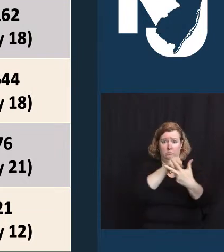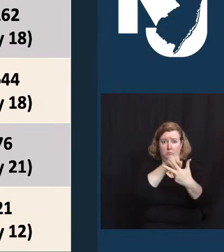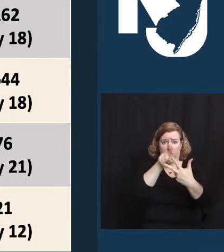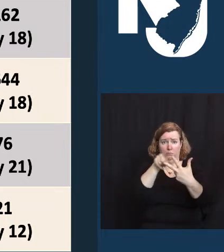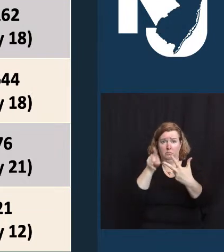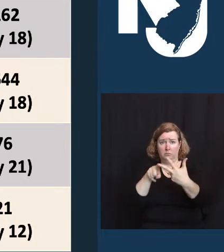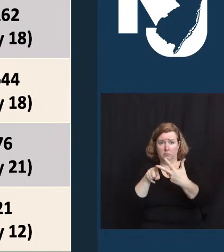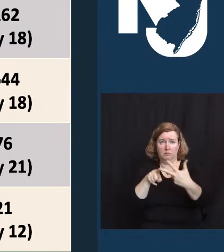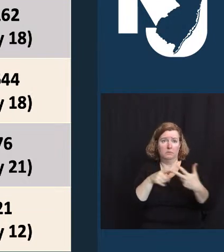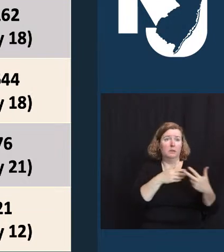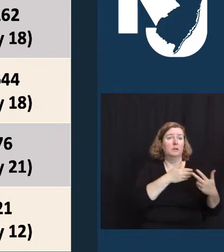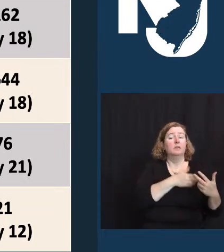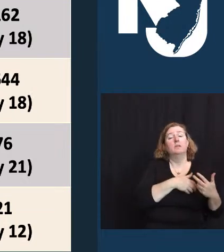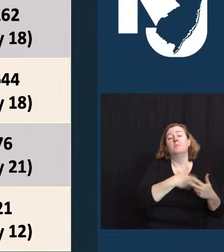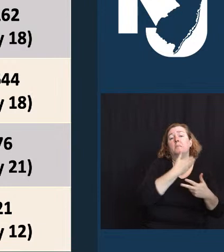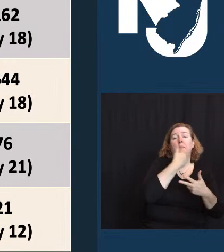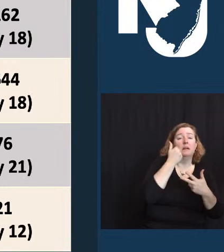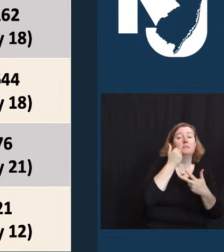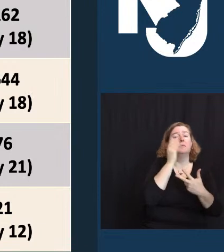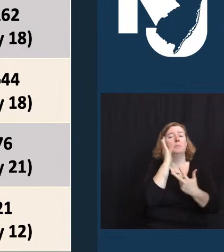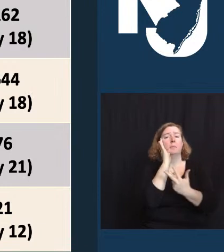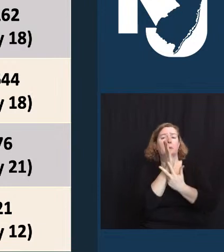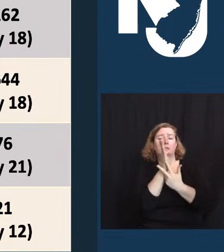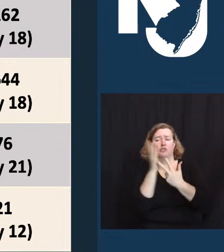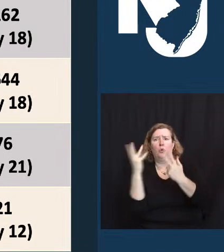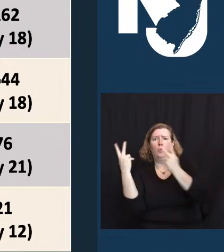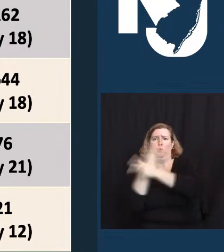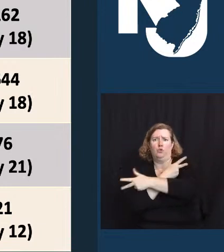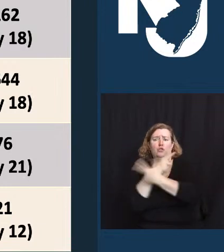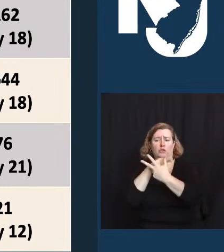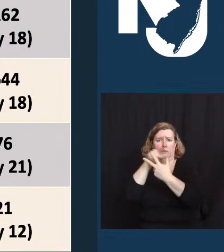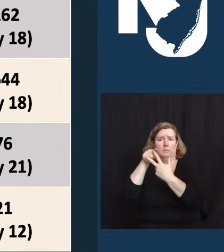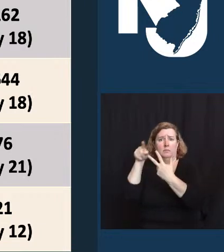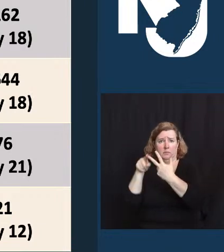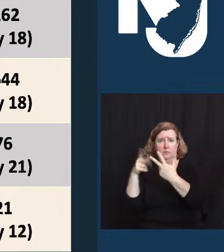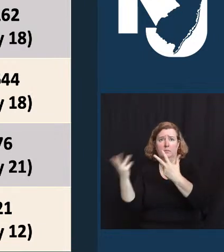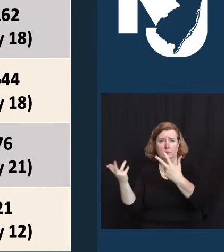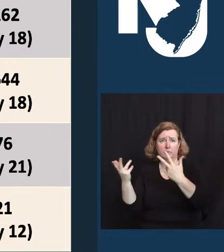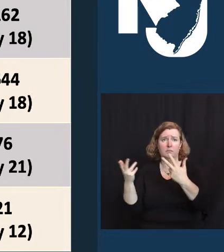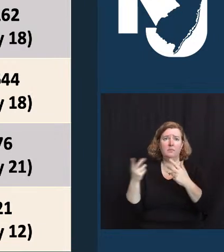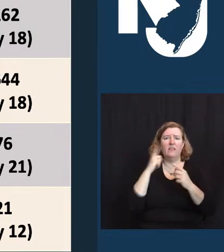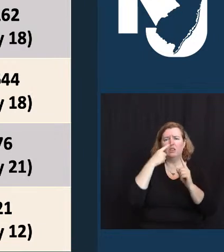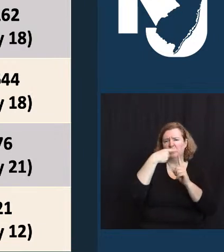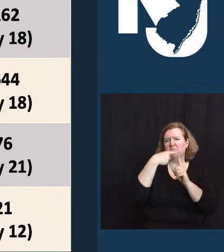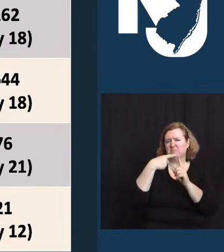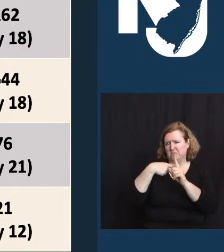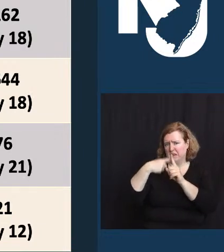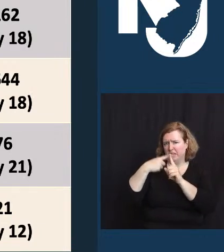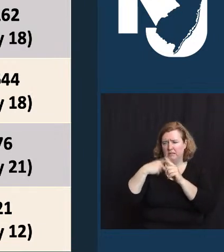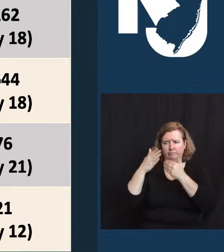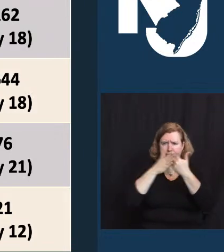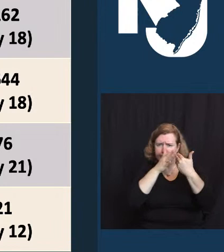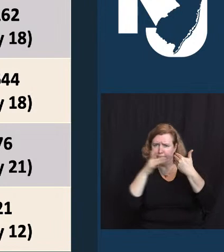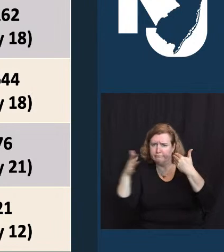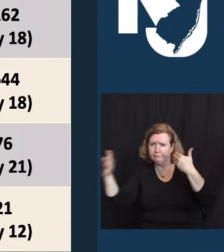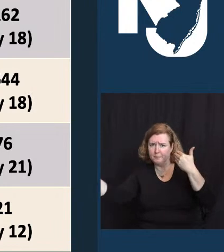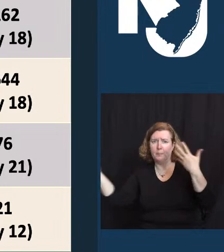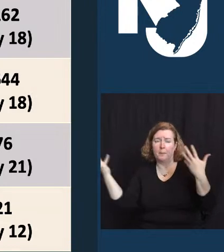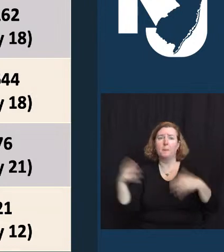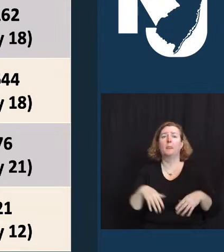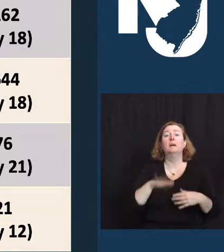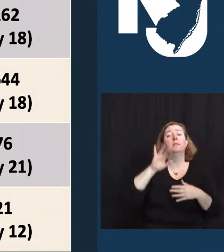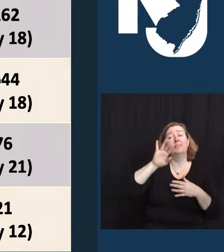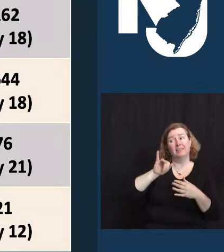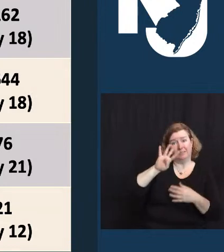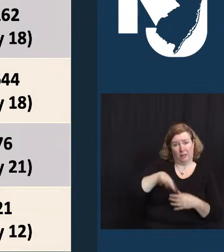best case, moderate case, high case scenarios for the next number of months. This chart, I think, as we promised, reiterates